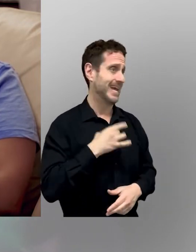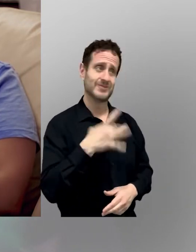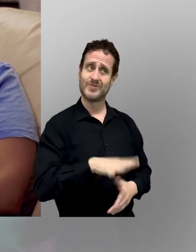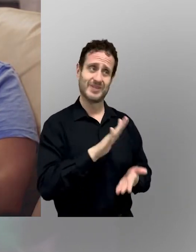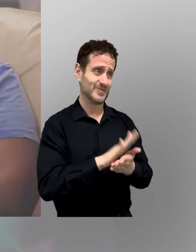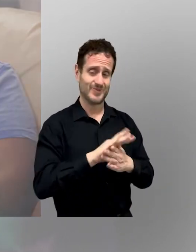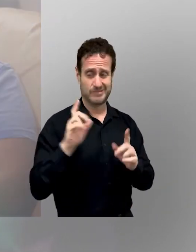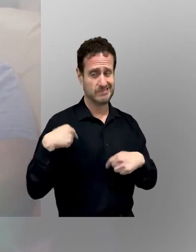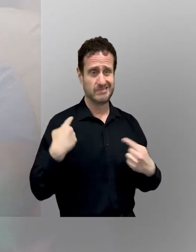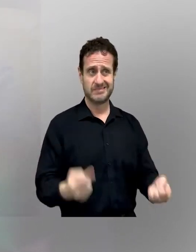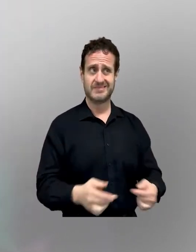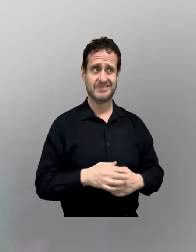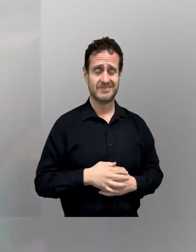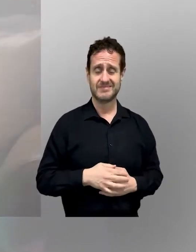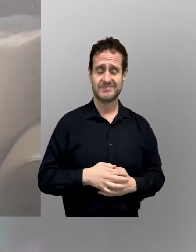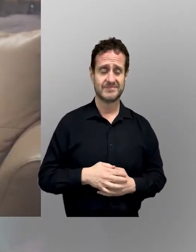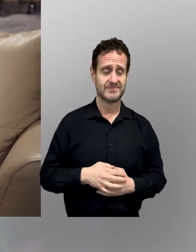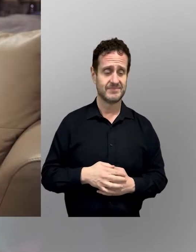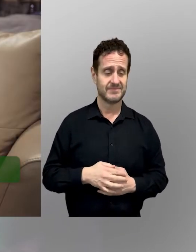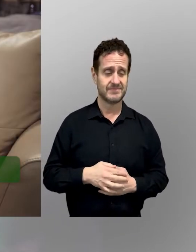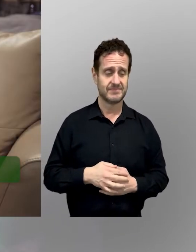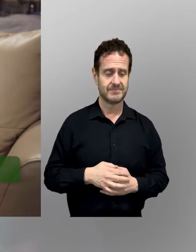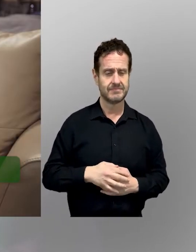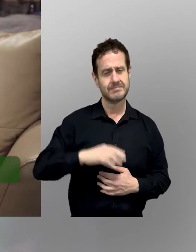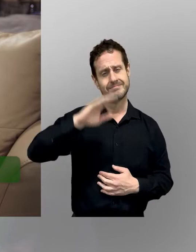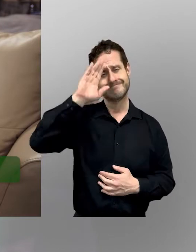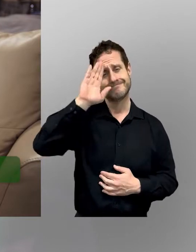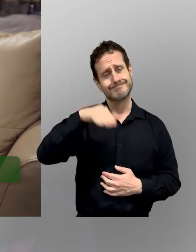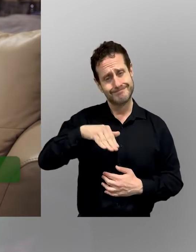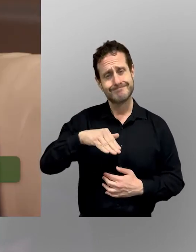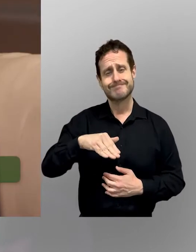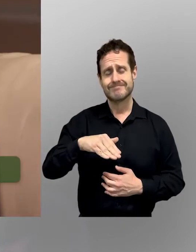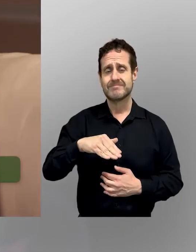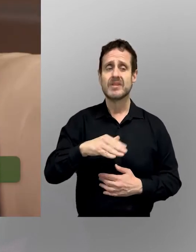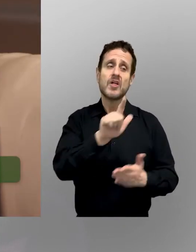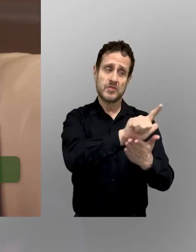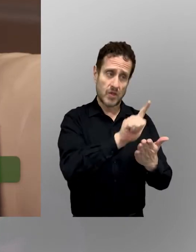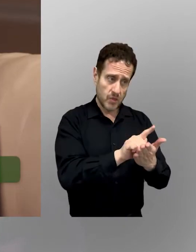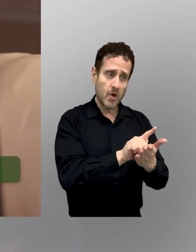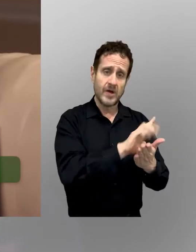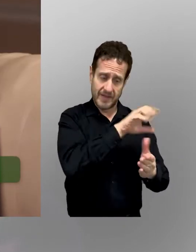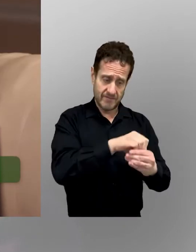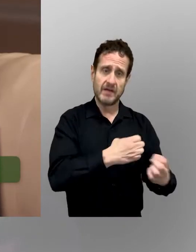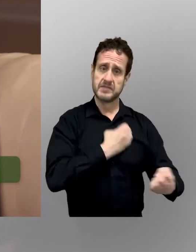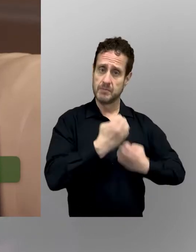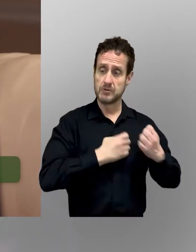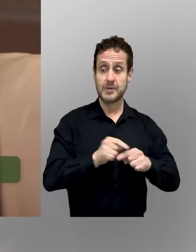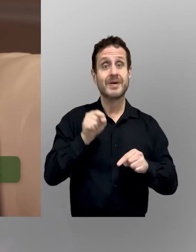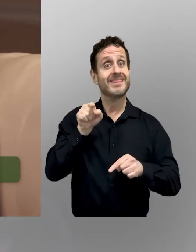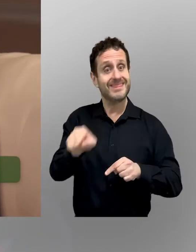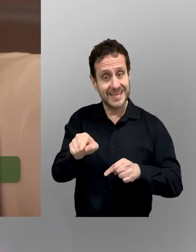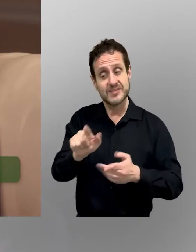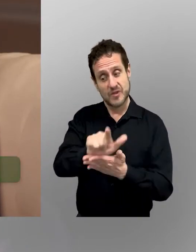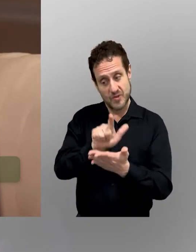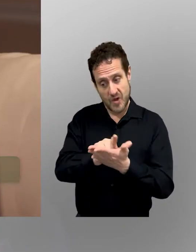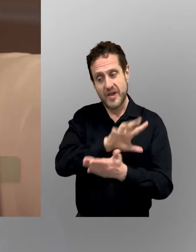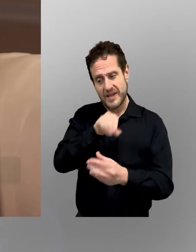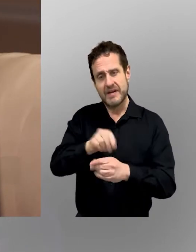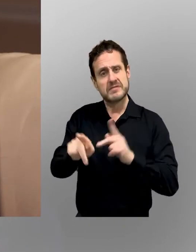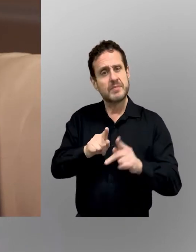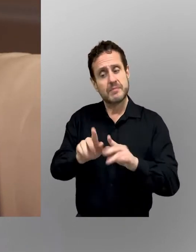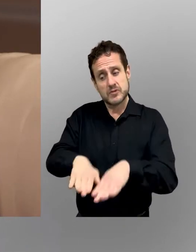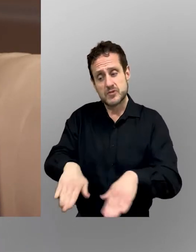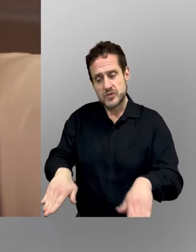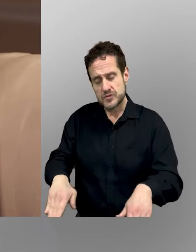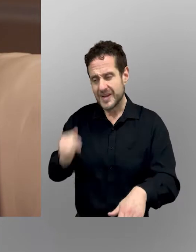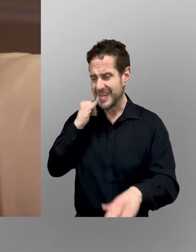not. Amanda Clemis, supervising attorney. You know, there is an emotionality in other parts of the law, but this is about people's children. And